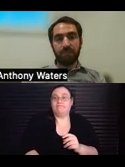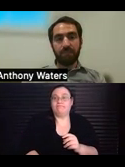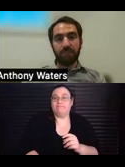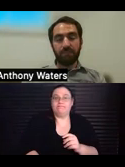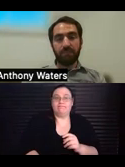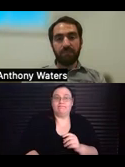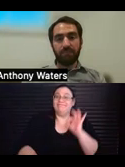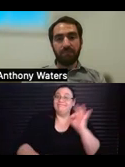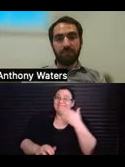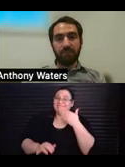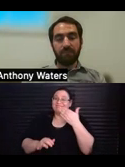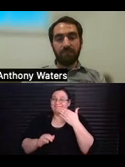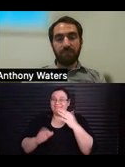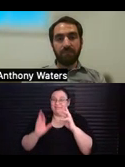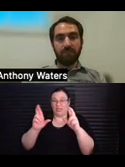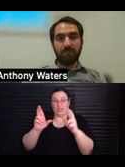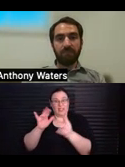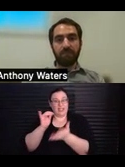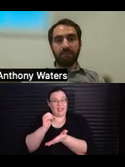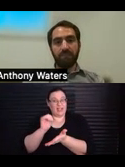Thanks. Yeah, hopefully that